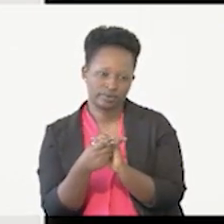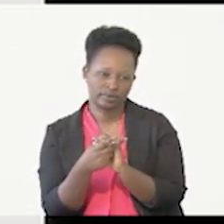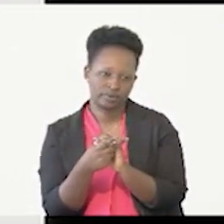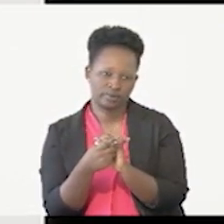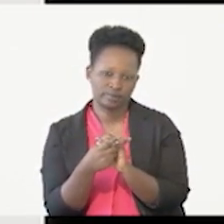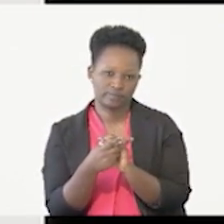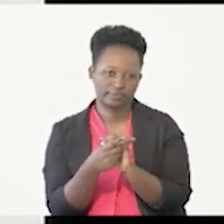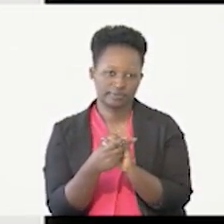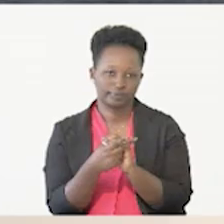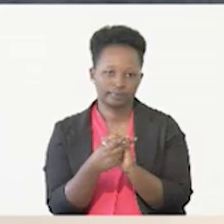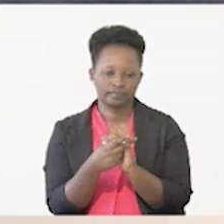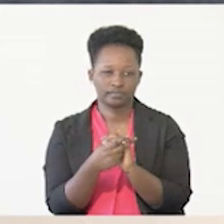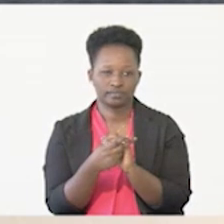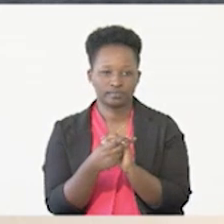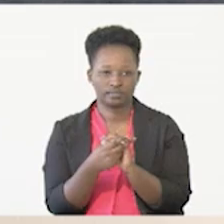3 kilograms.